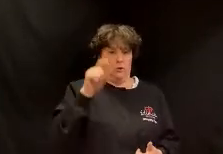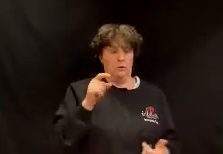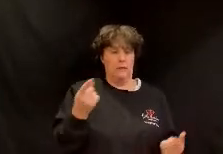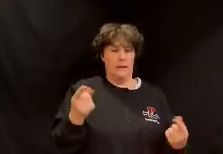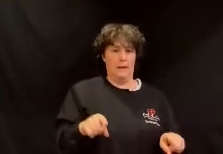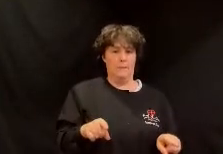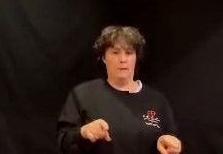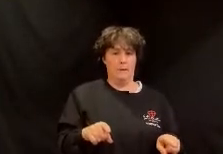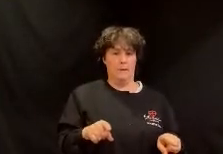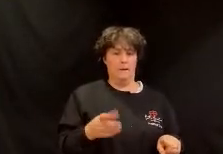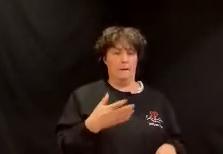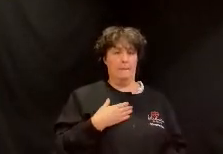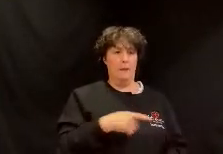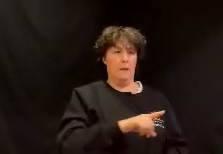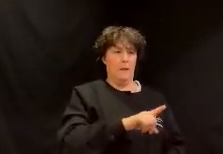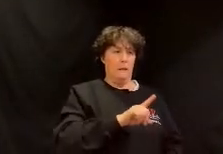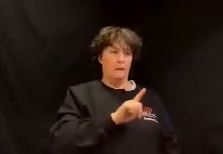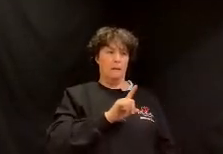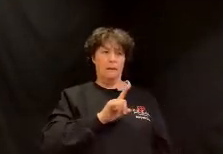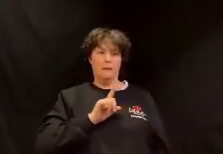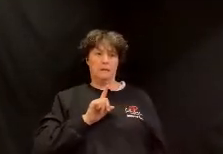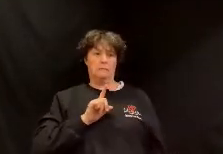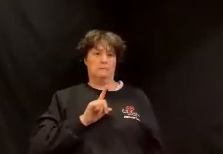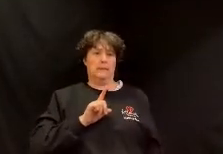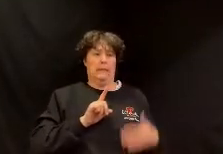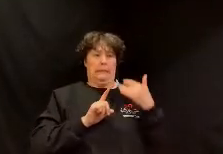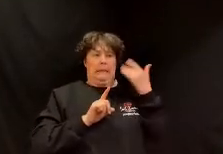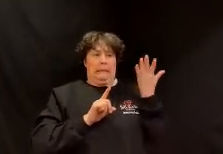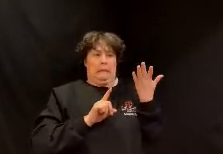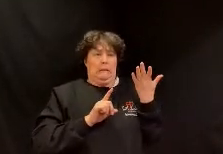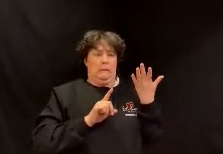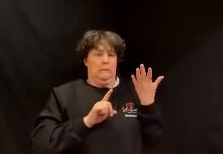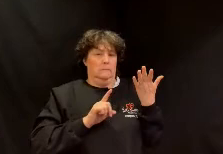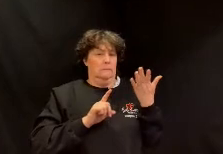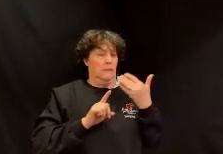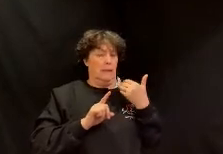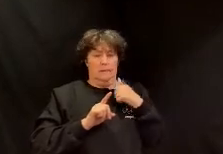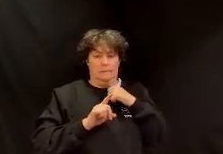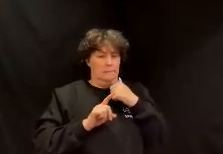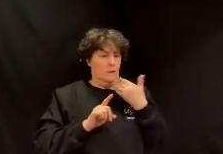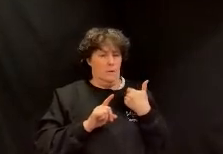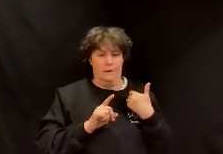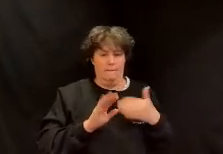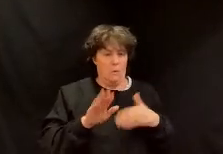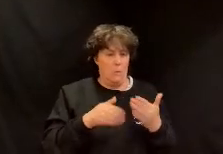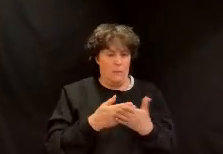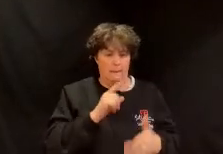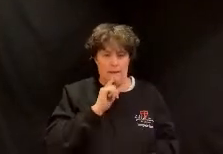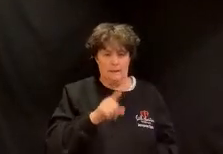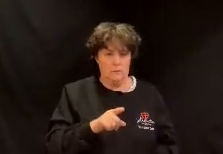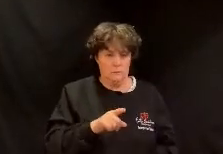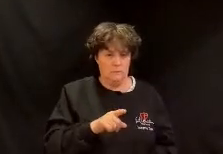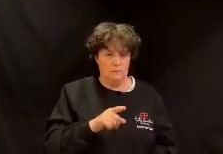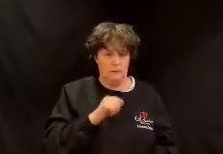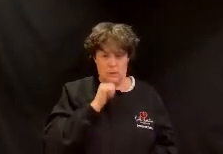we back up. I don't know. I don't have all the answers. I'll be the first to say I don't have all the